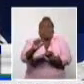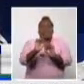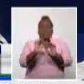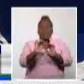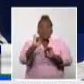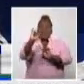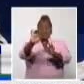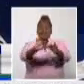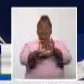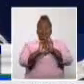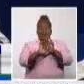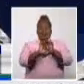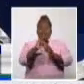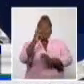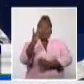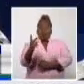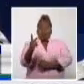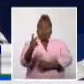5.86.